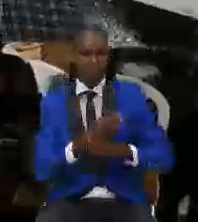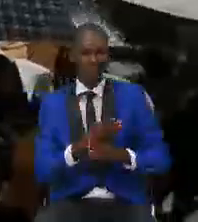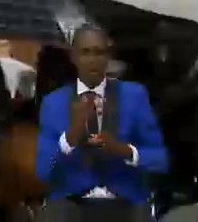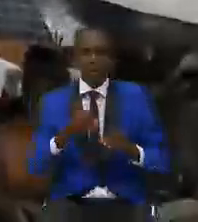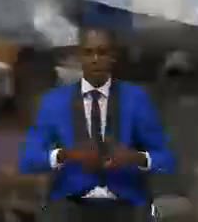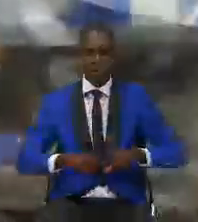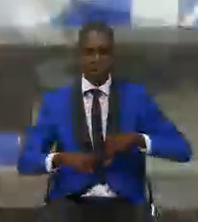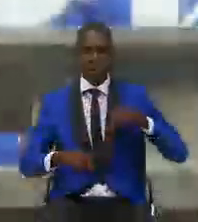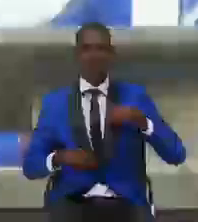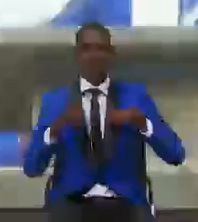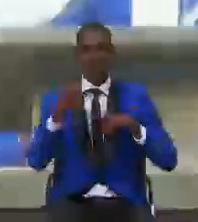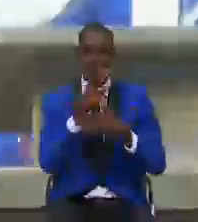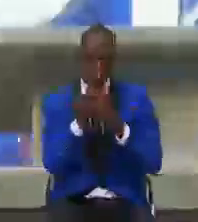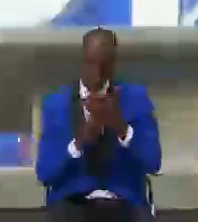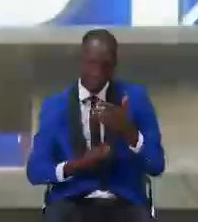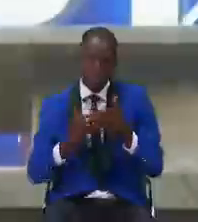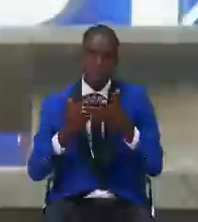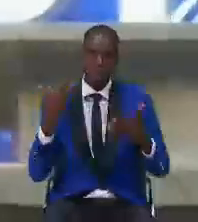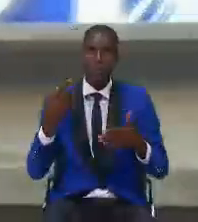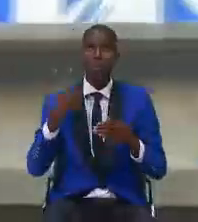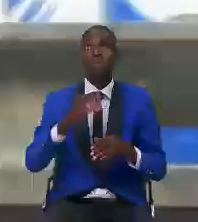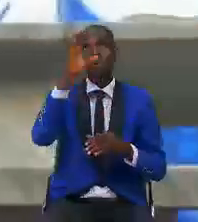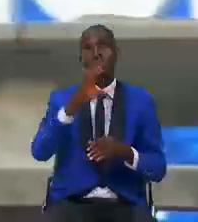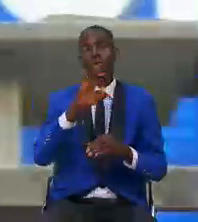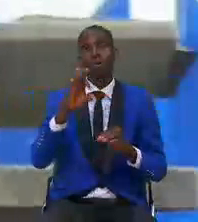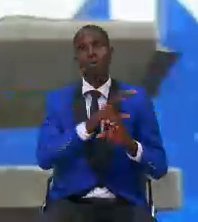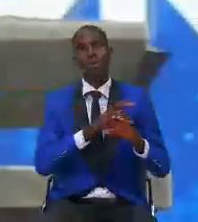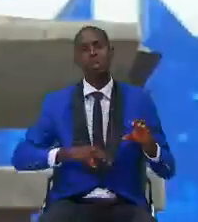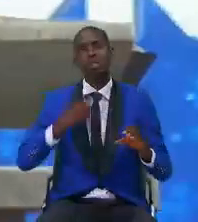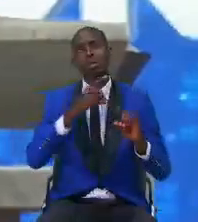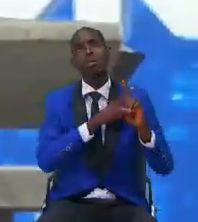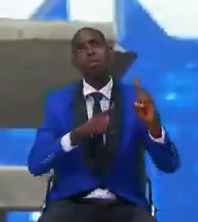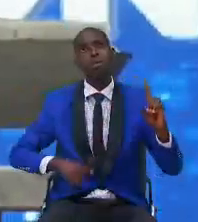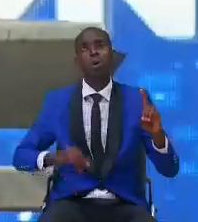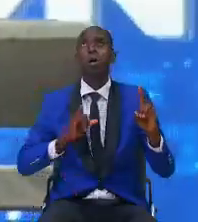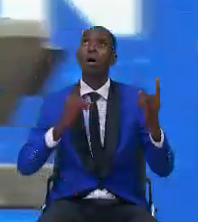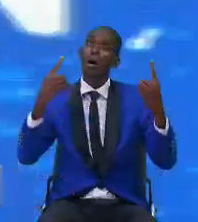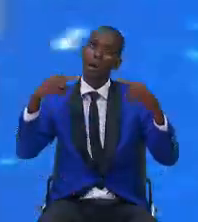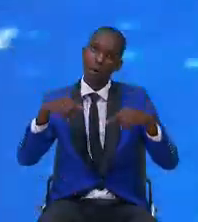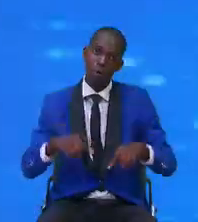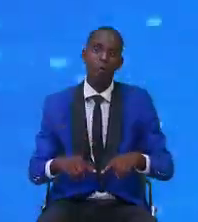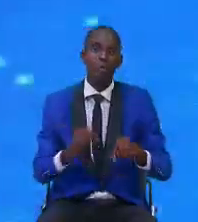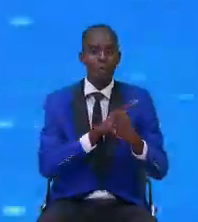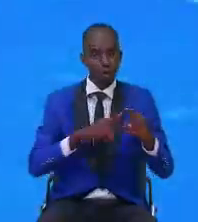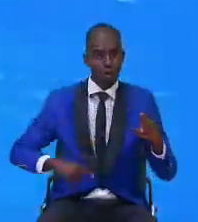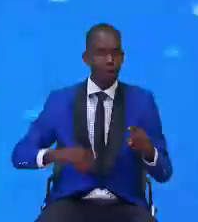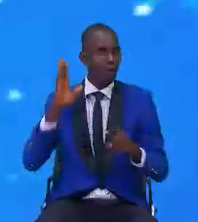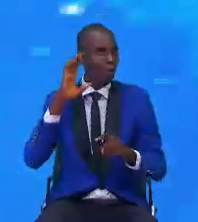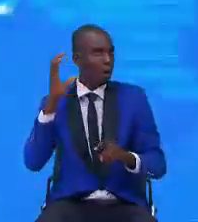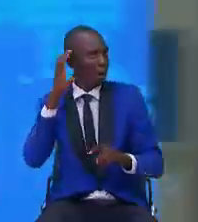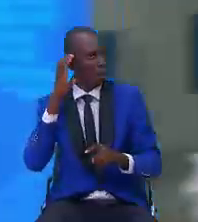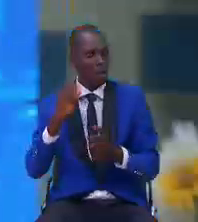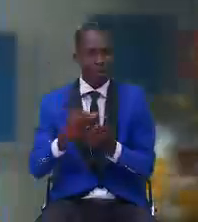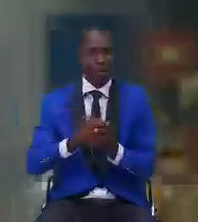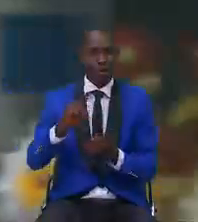those barriers away, when there's no pride, and when you're bent before the cross of Christ, and you say, Lord, I